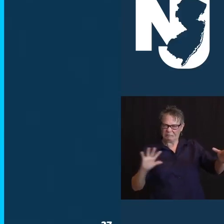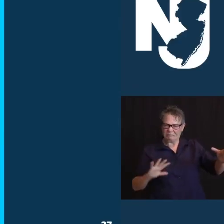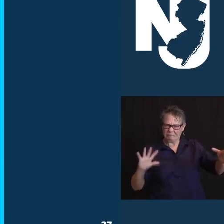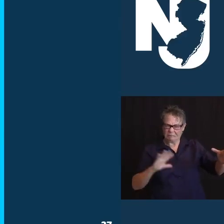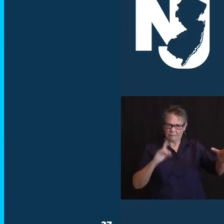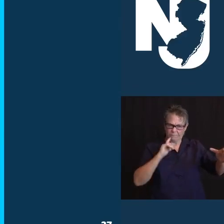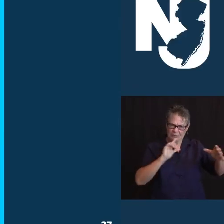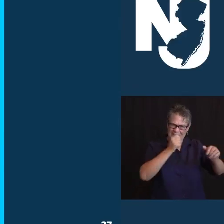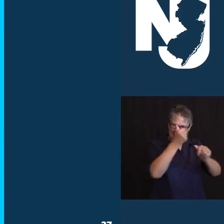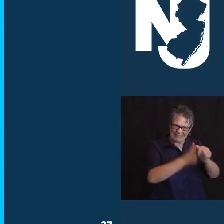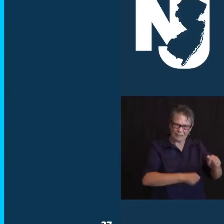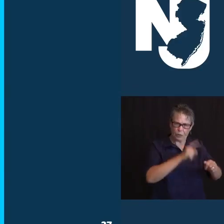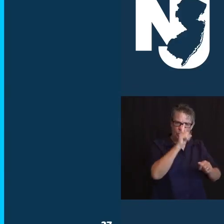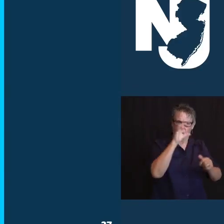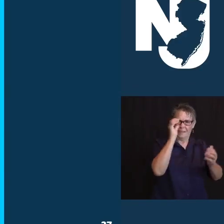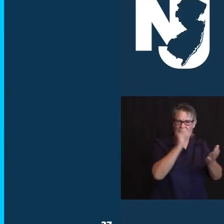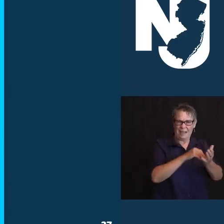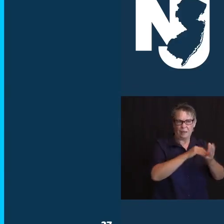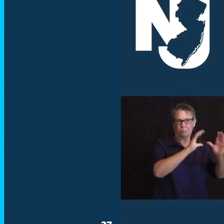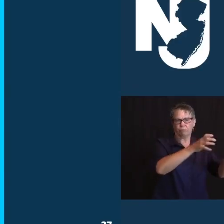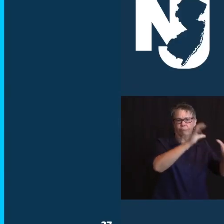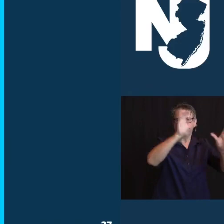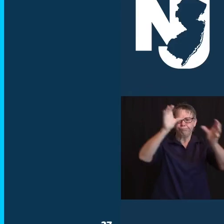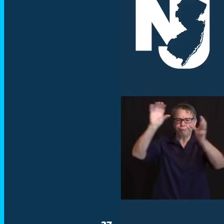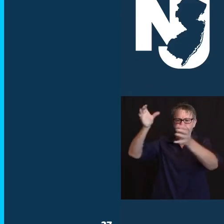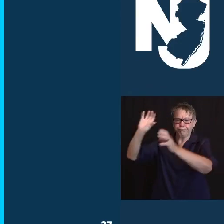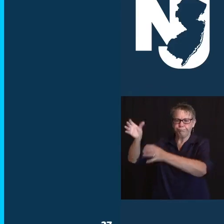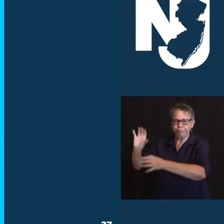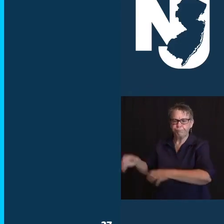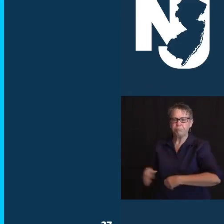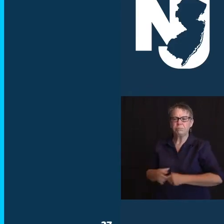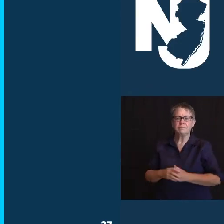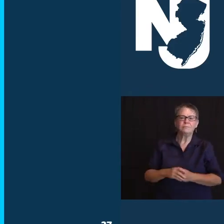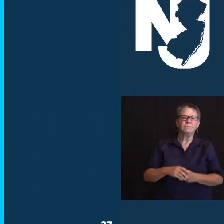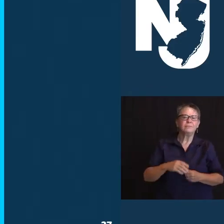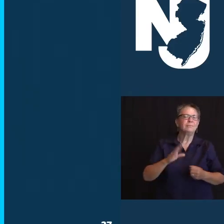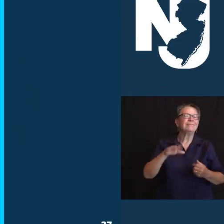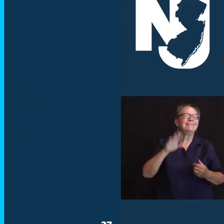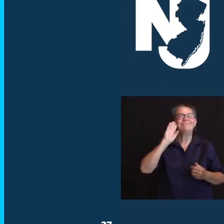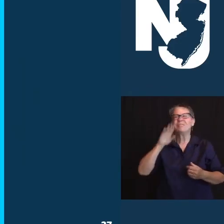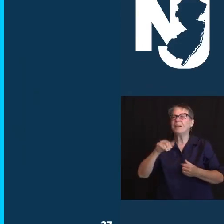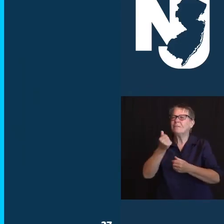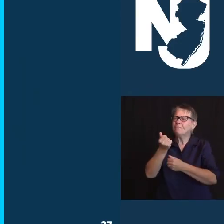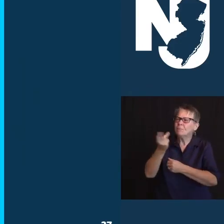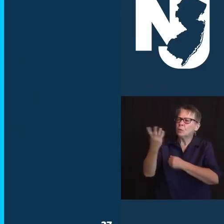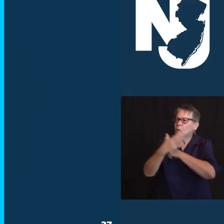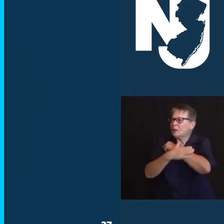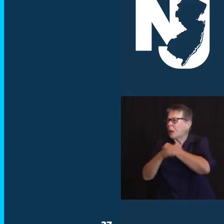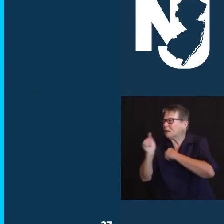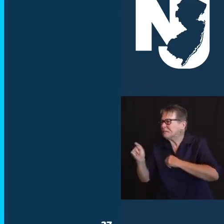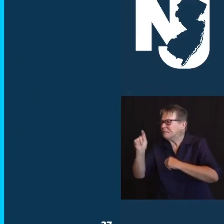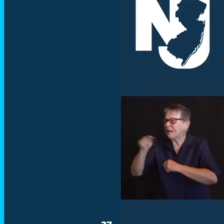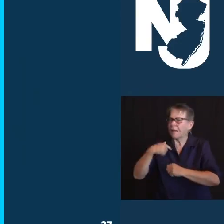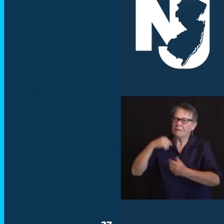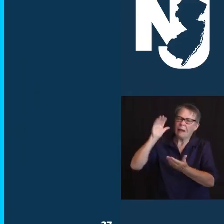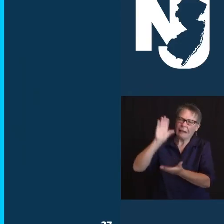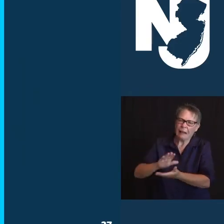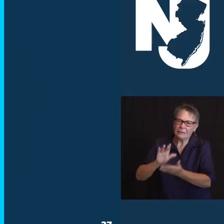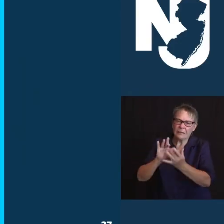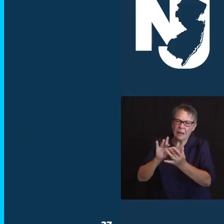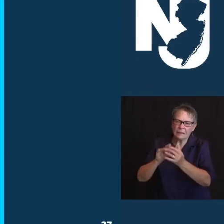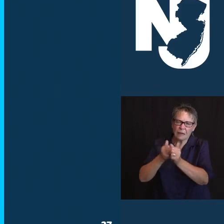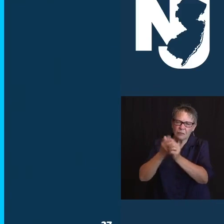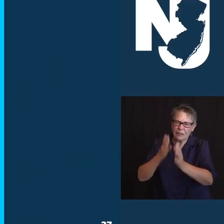the 15 mark. We've seen a percentage of cases followed up climb from 61% to